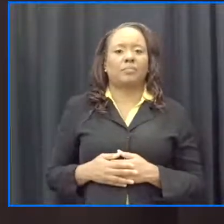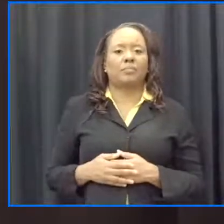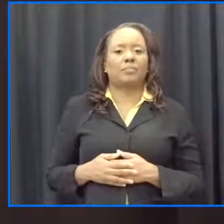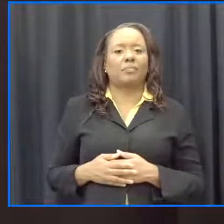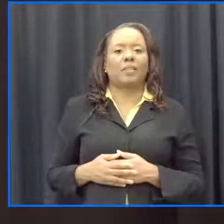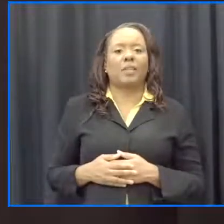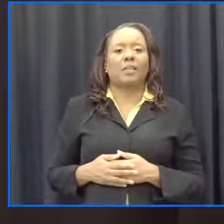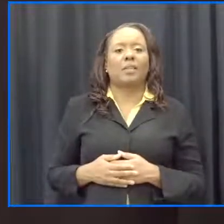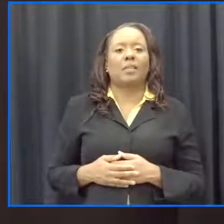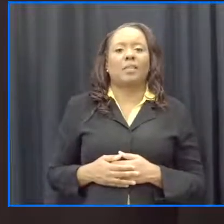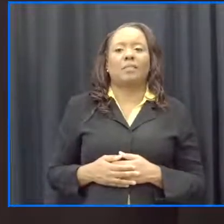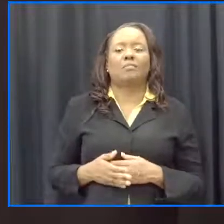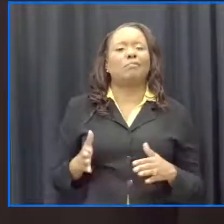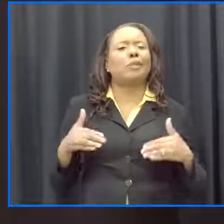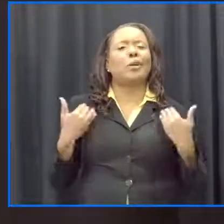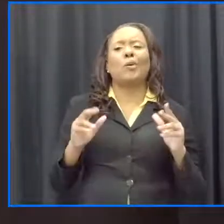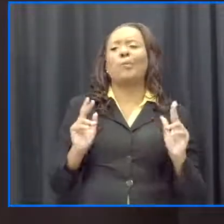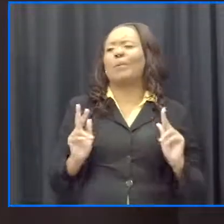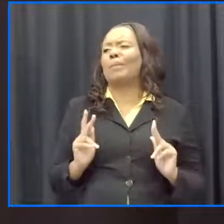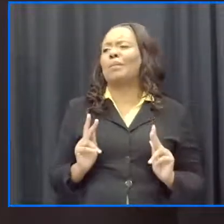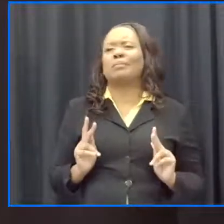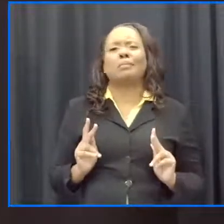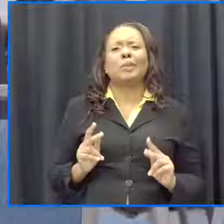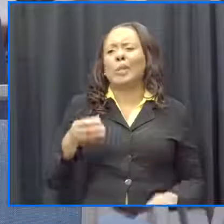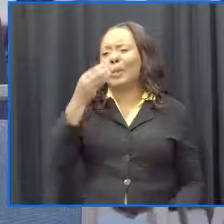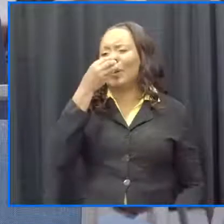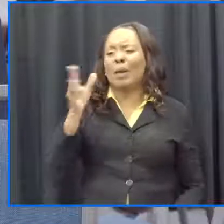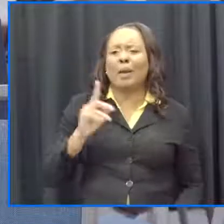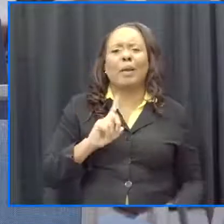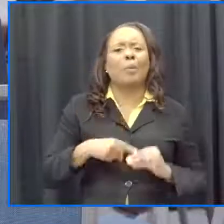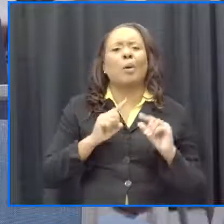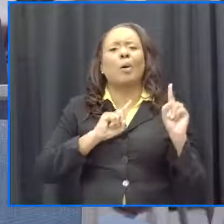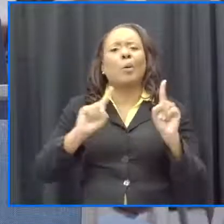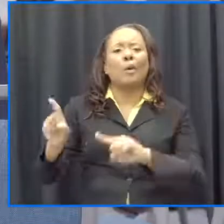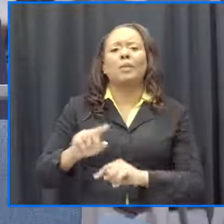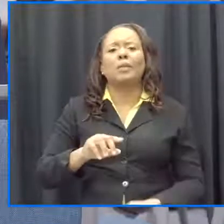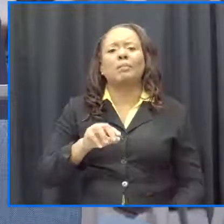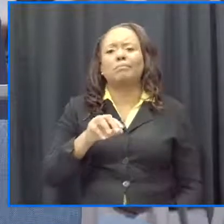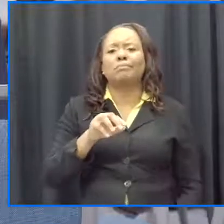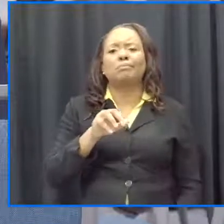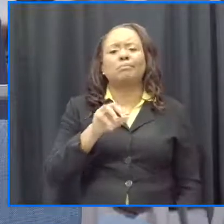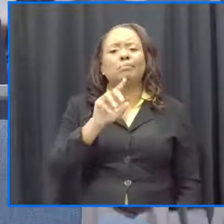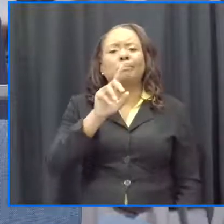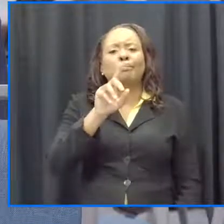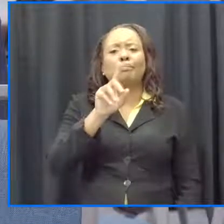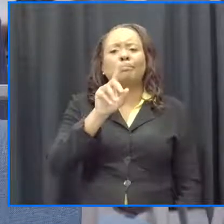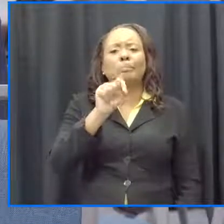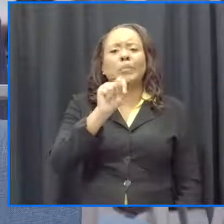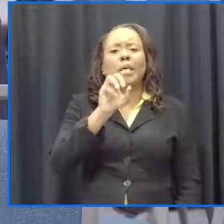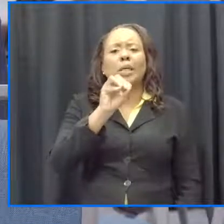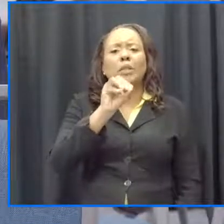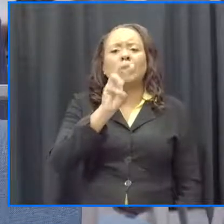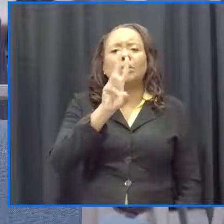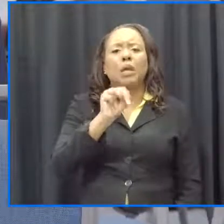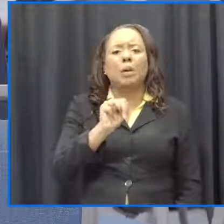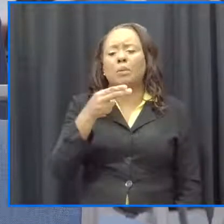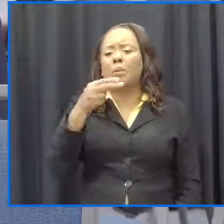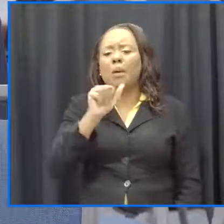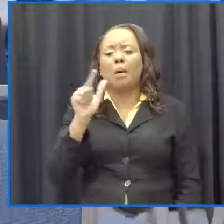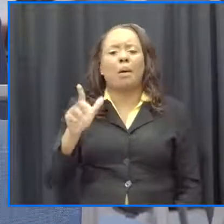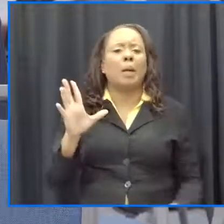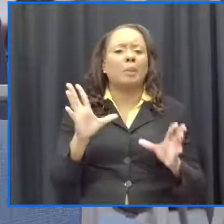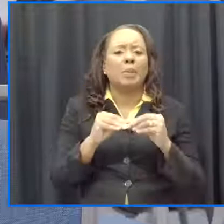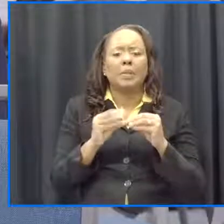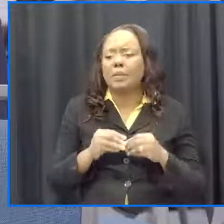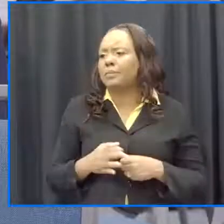out to town hall meetings in the night, as I did while following the Ford Commission meetings. I doubt that they'll be looking